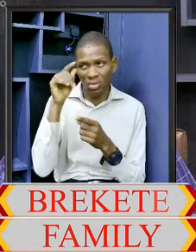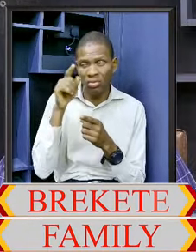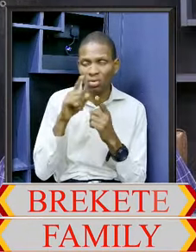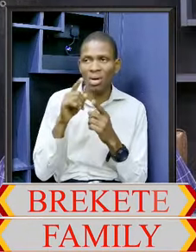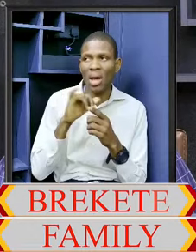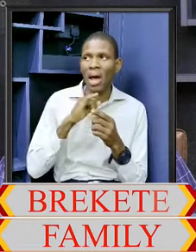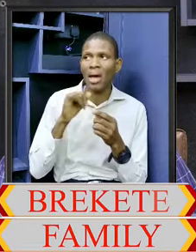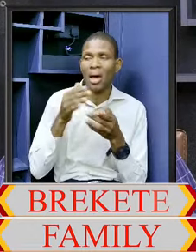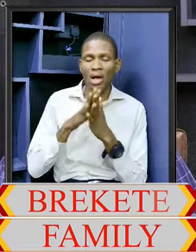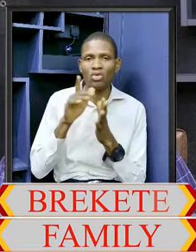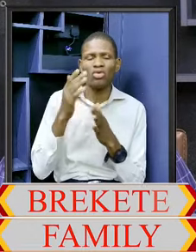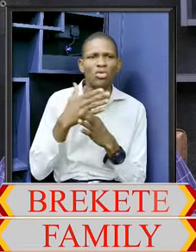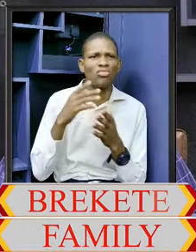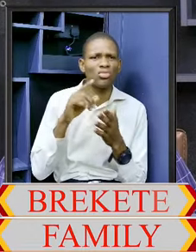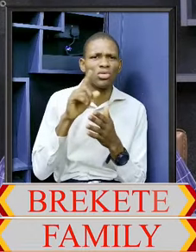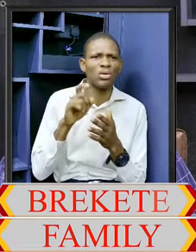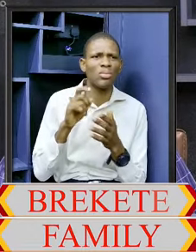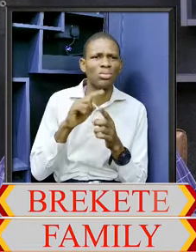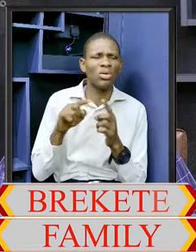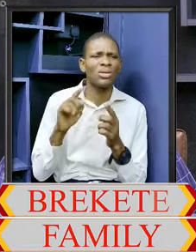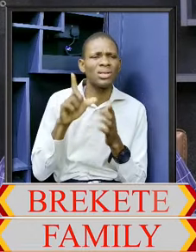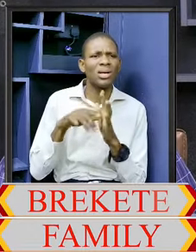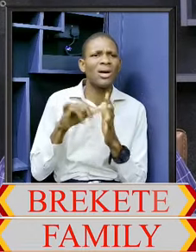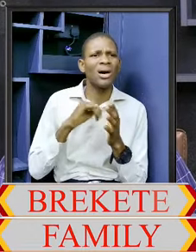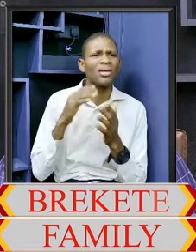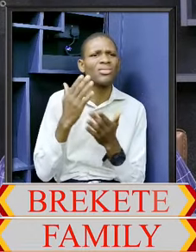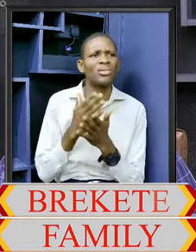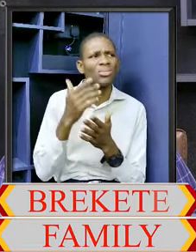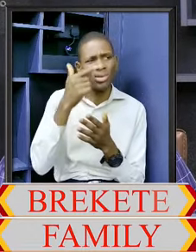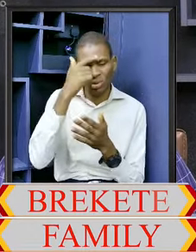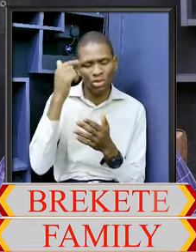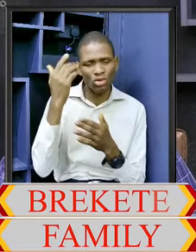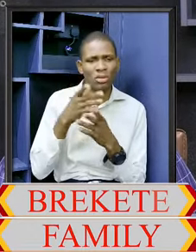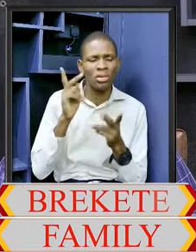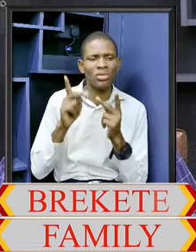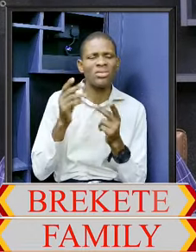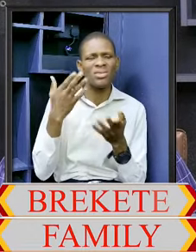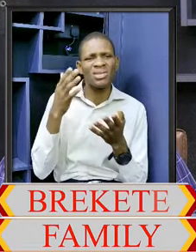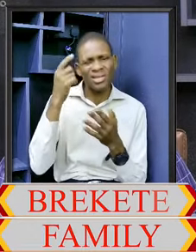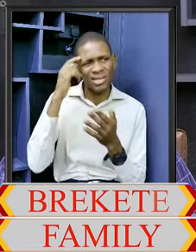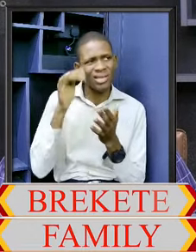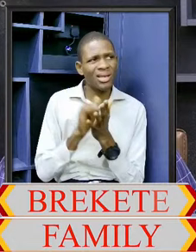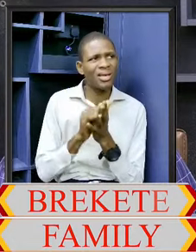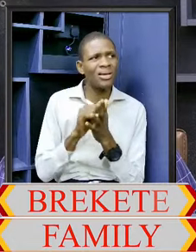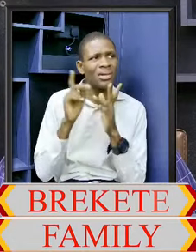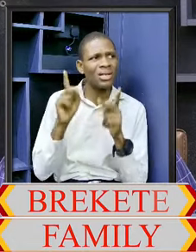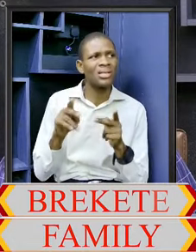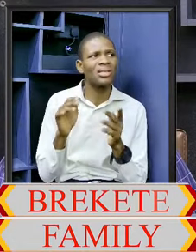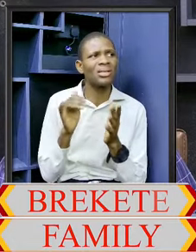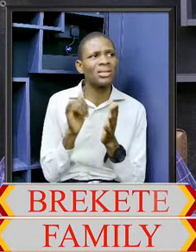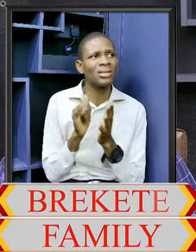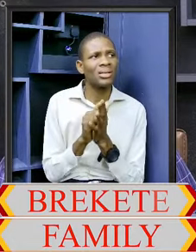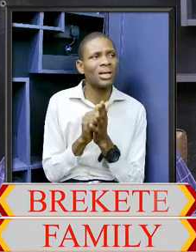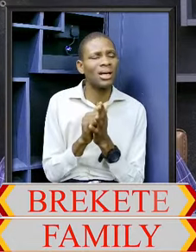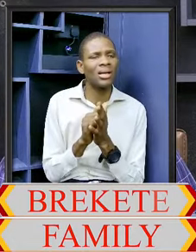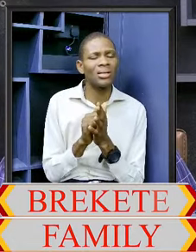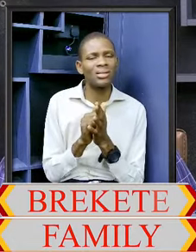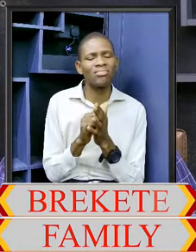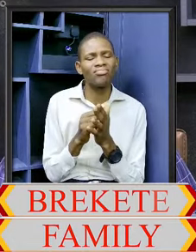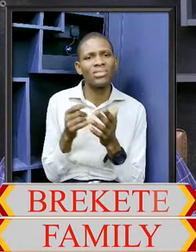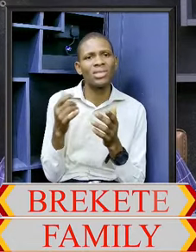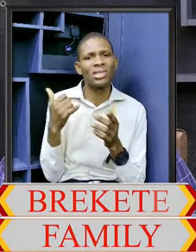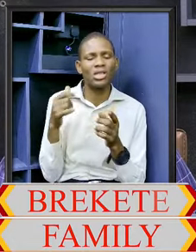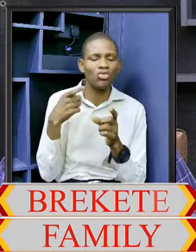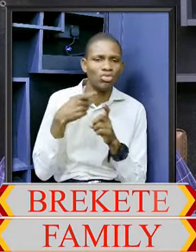some questions. But at a point, I stop because if it be say some people go, they think now say person will be like say they wound them.